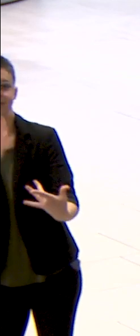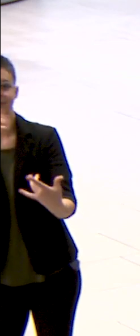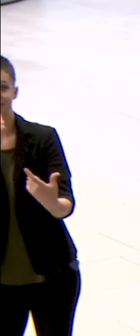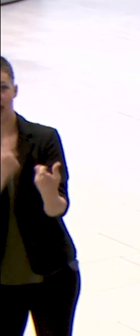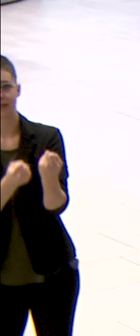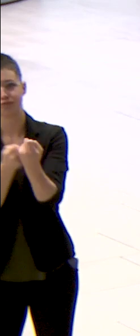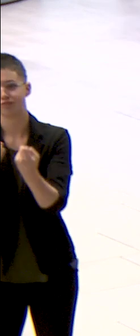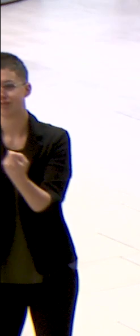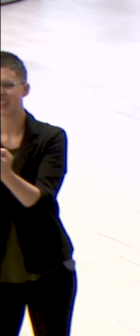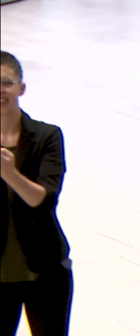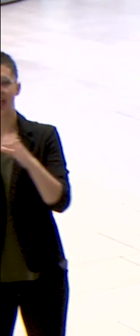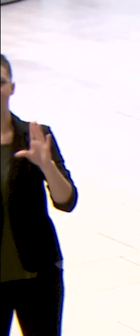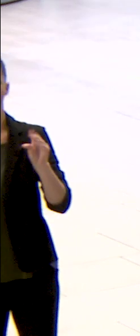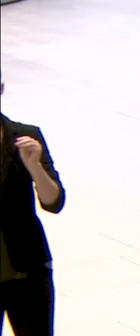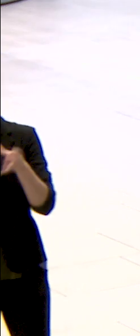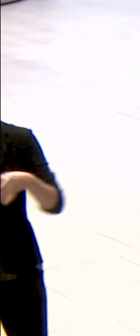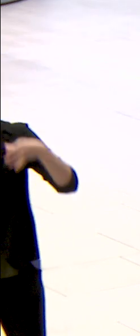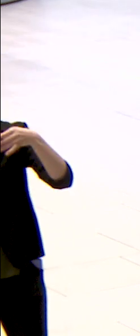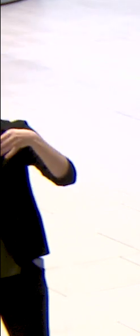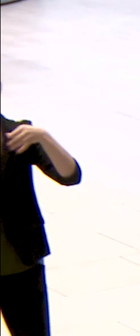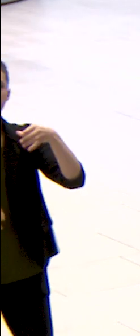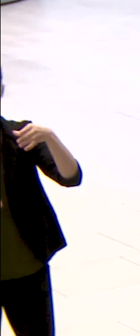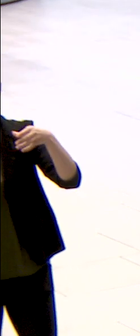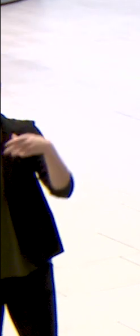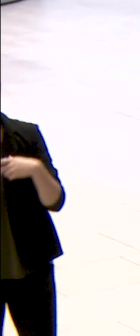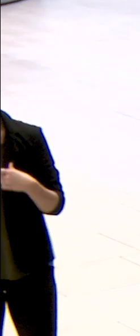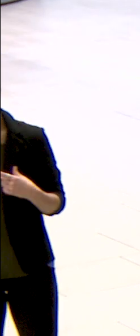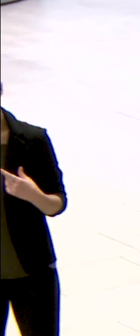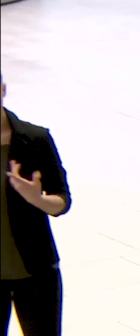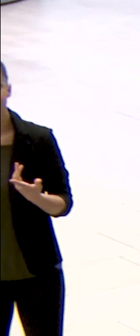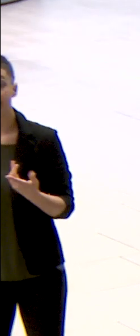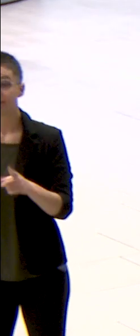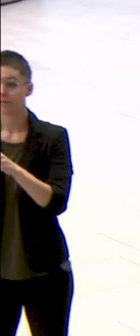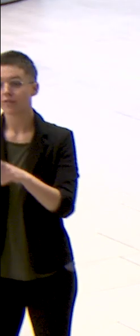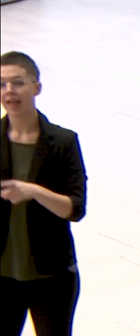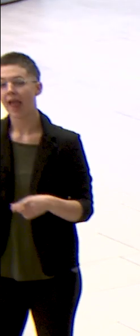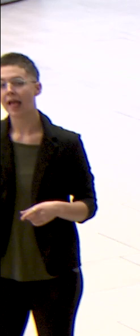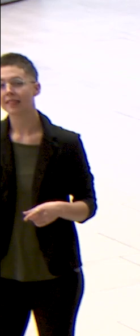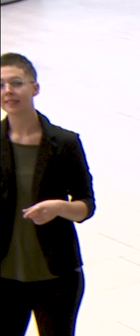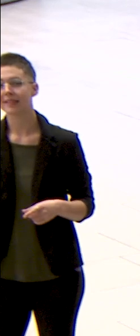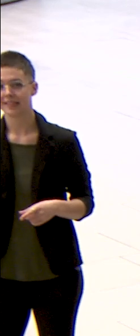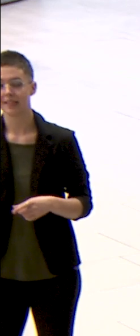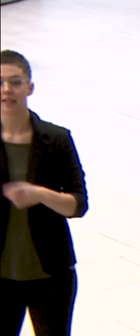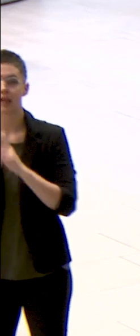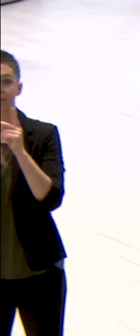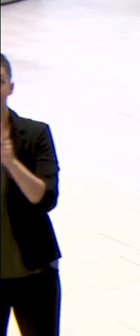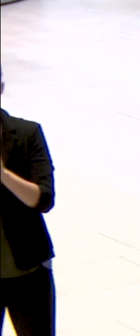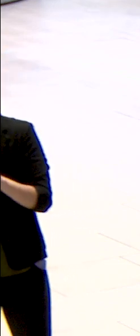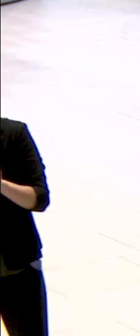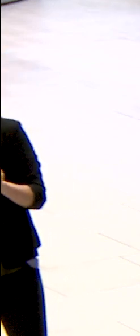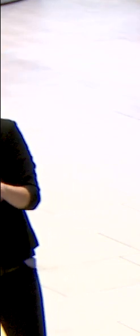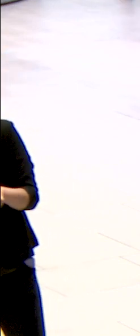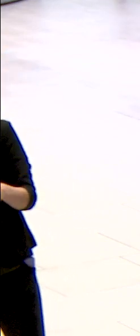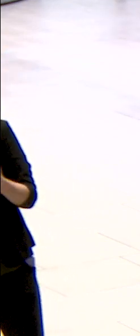each other. It's the crabs in a bucket mentality, right? And it's very true. If you're ethnic and you're trying to do something, why is it that people come to you and think that they can get a discount when they should